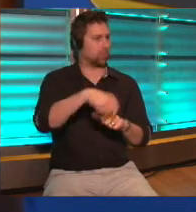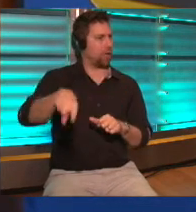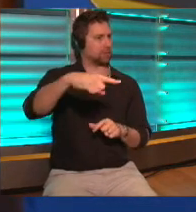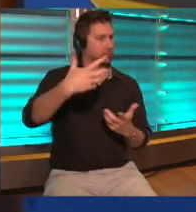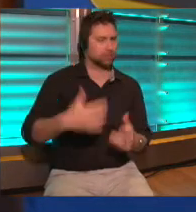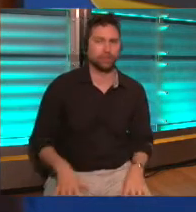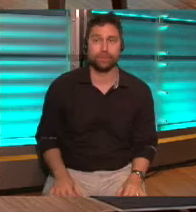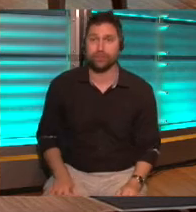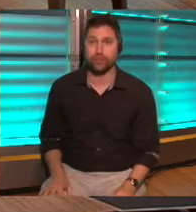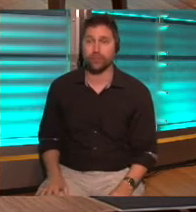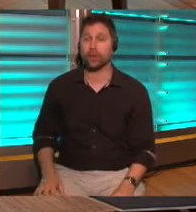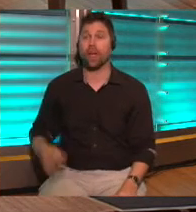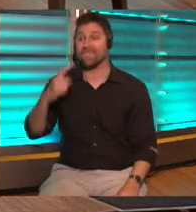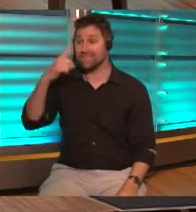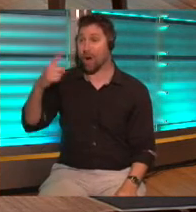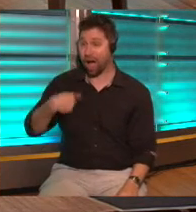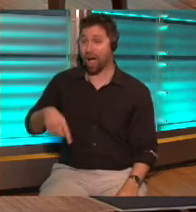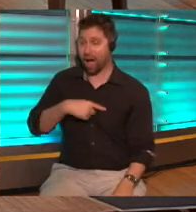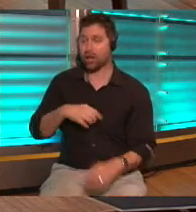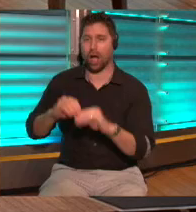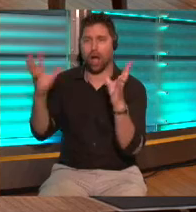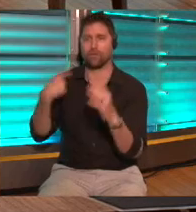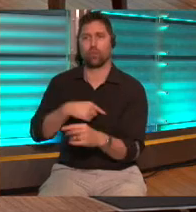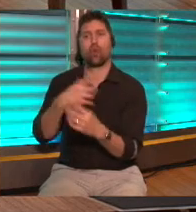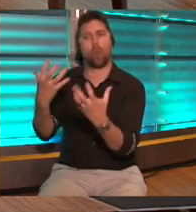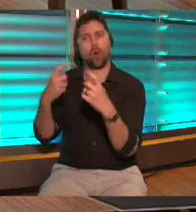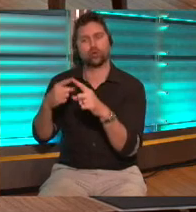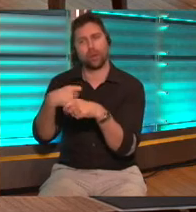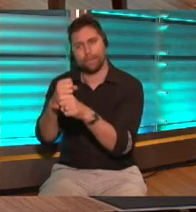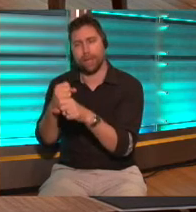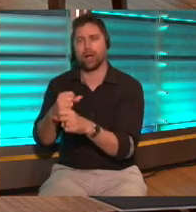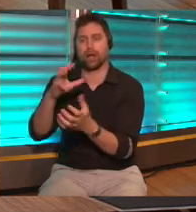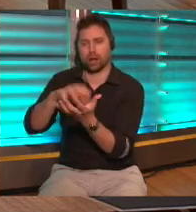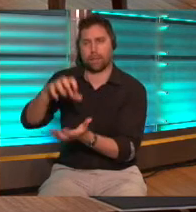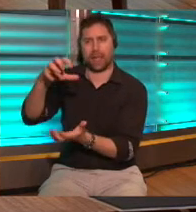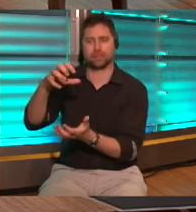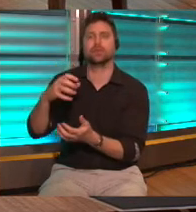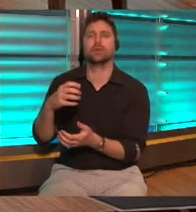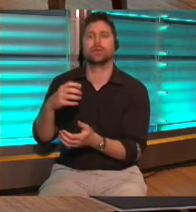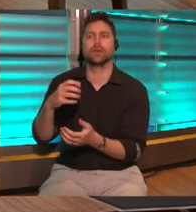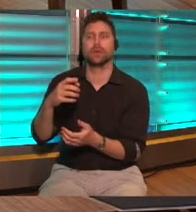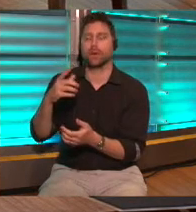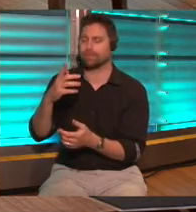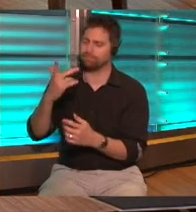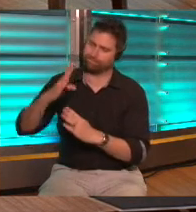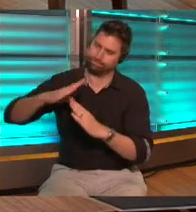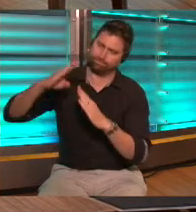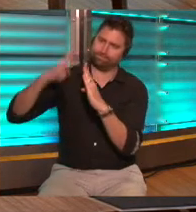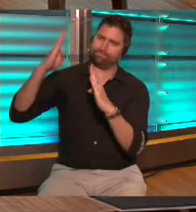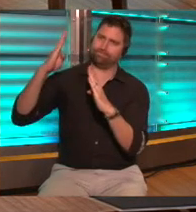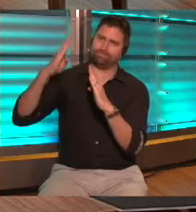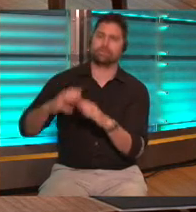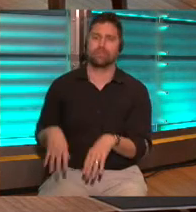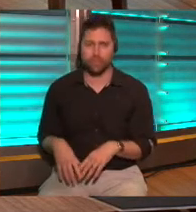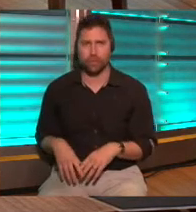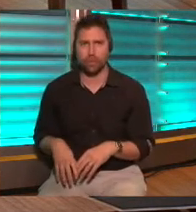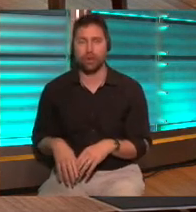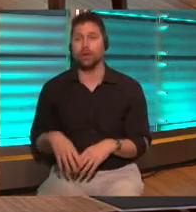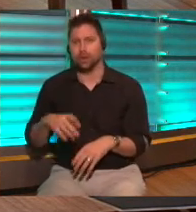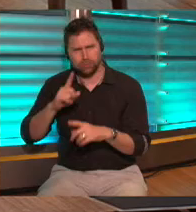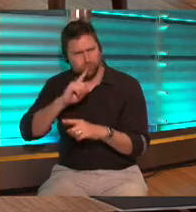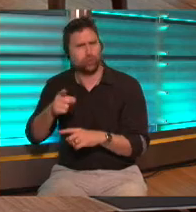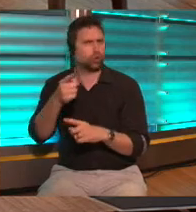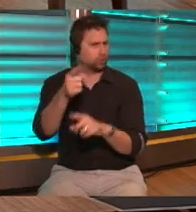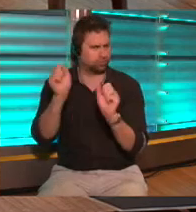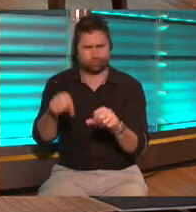So for us, you know, obviously we wanted to make cupcakes that were best in class. Mm. And, you know, surely you can get